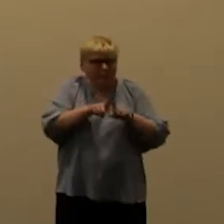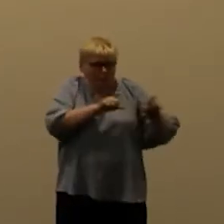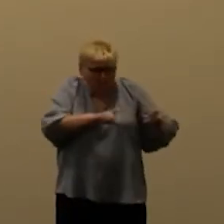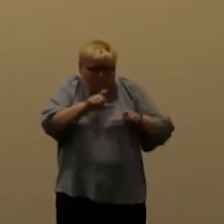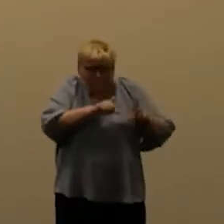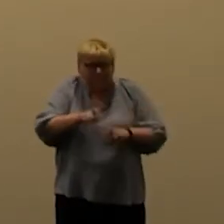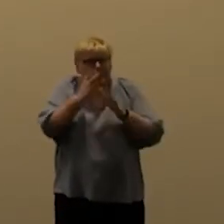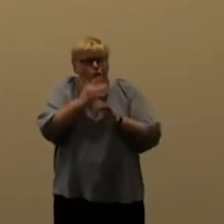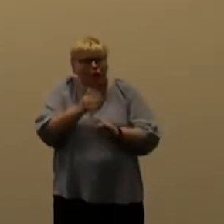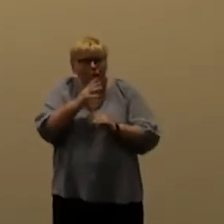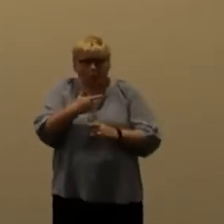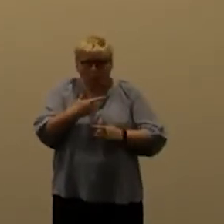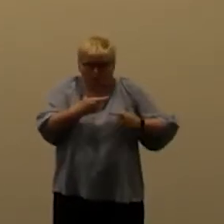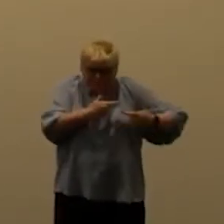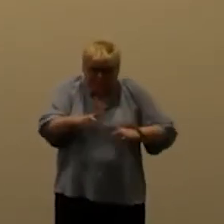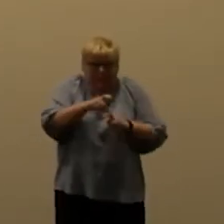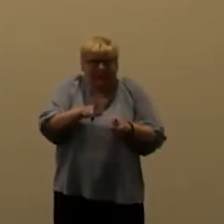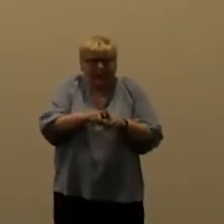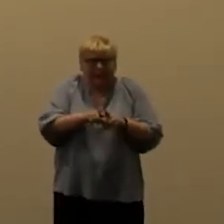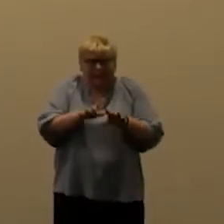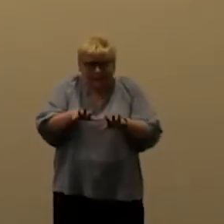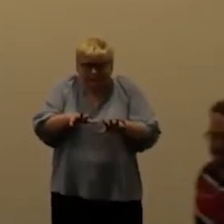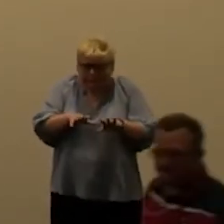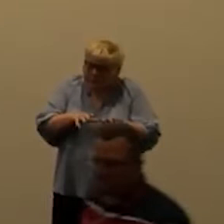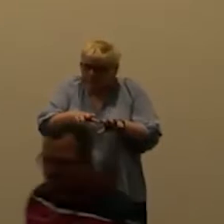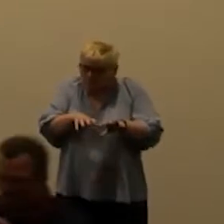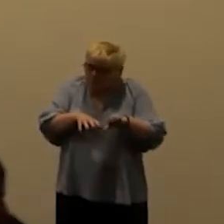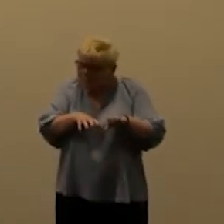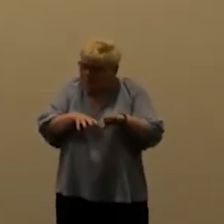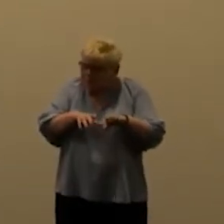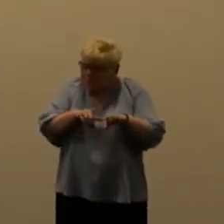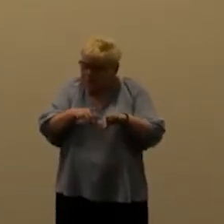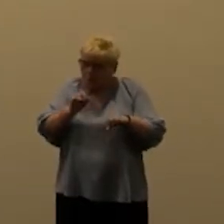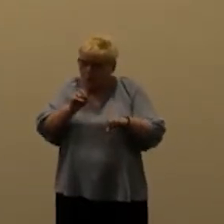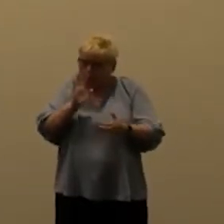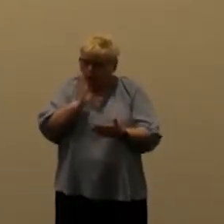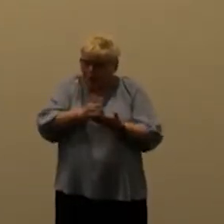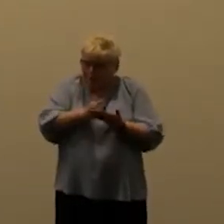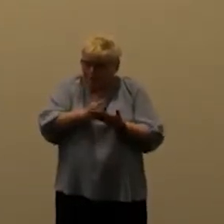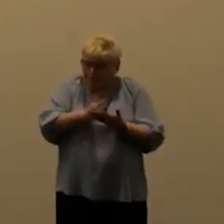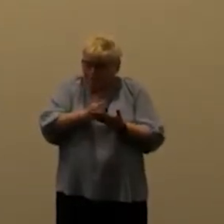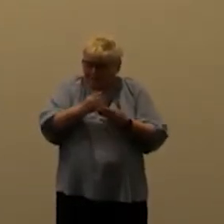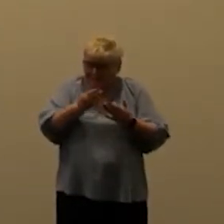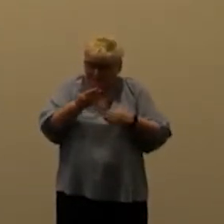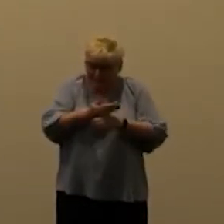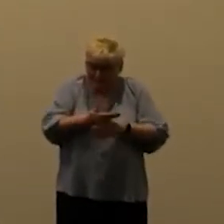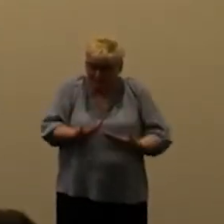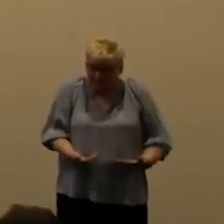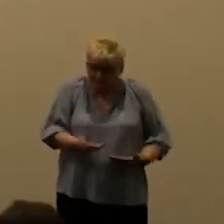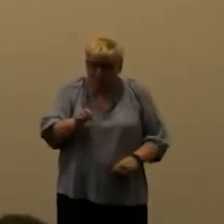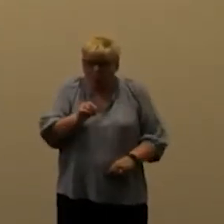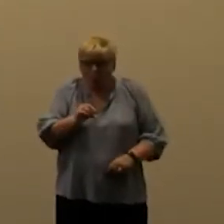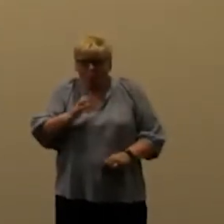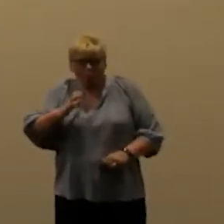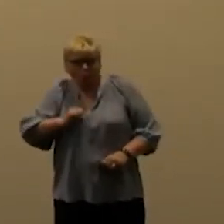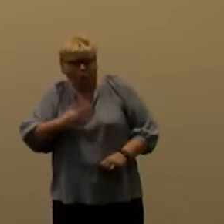we're constantly polling on what our desired state is and what our actual state is. And basically it's continuously checking.